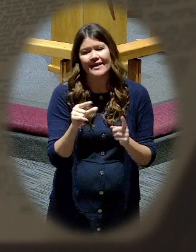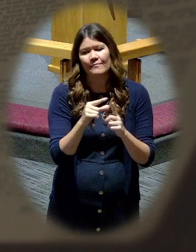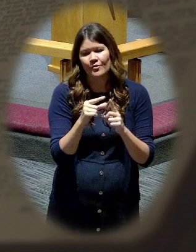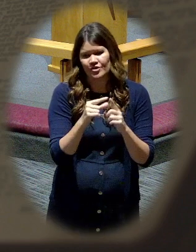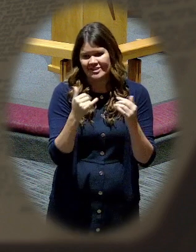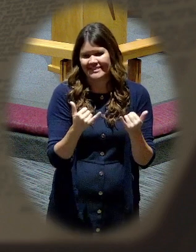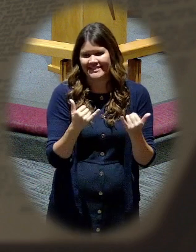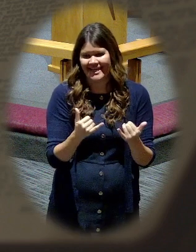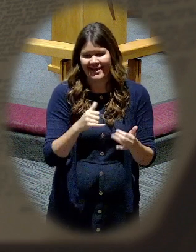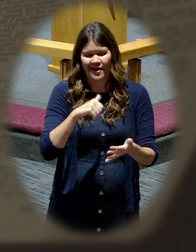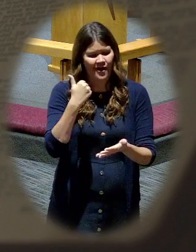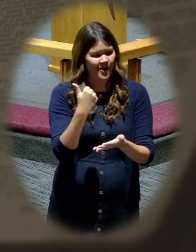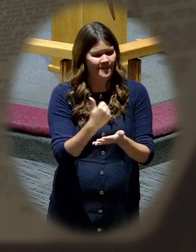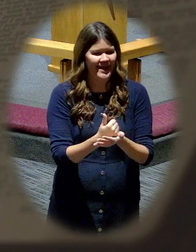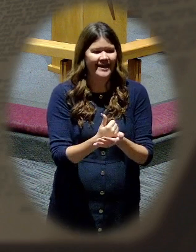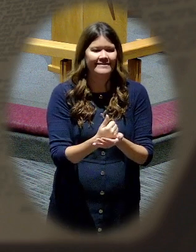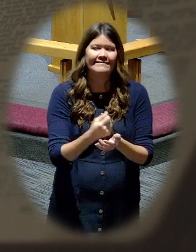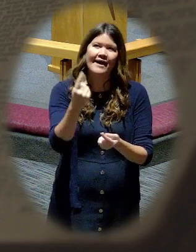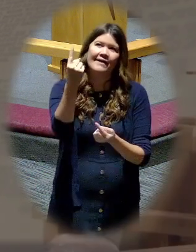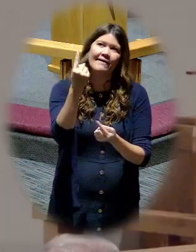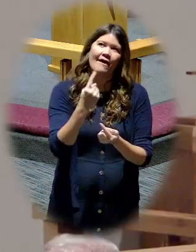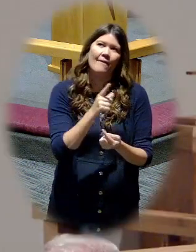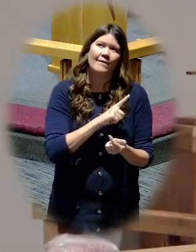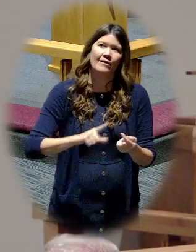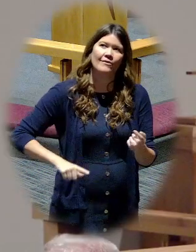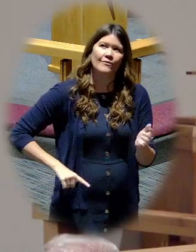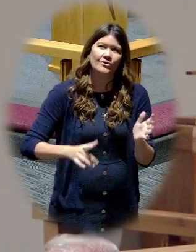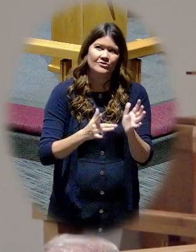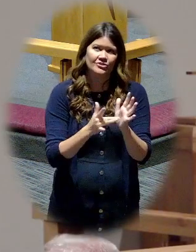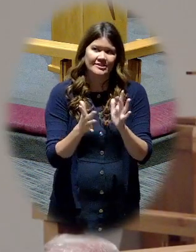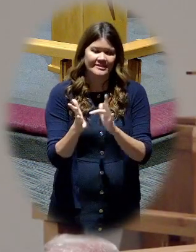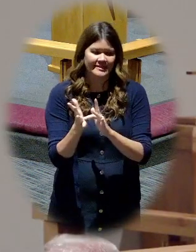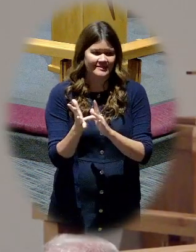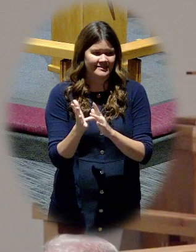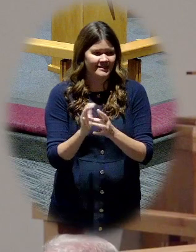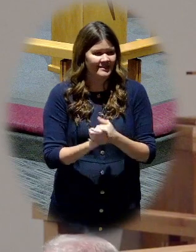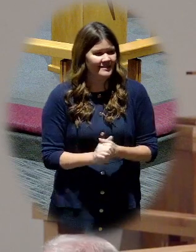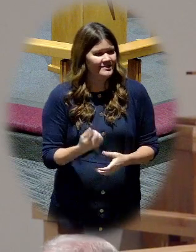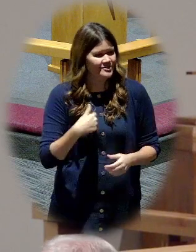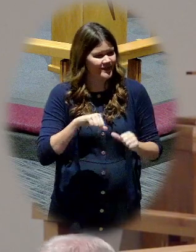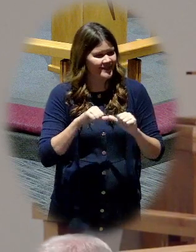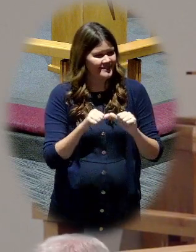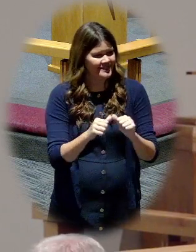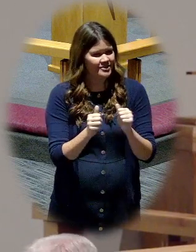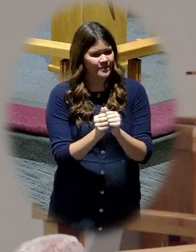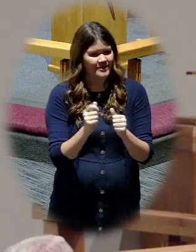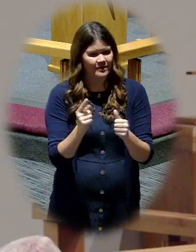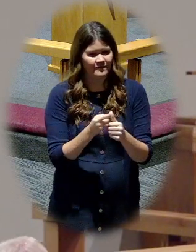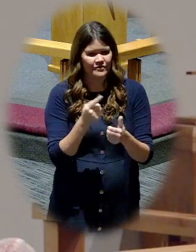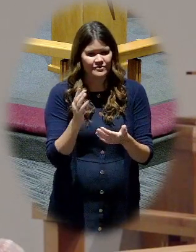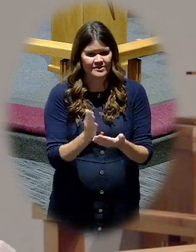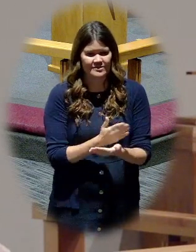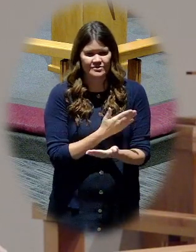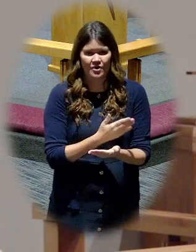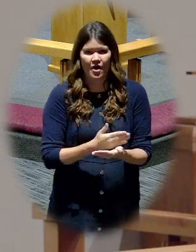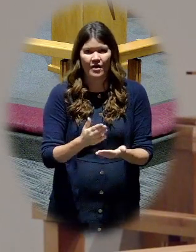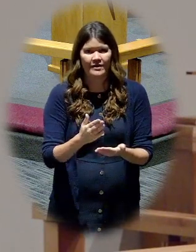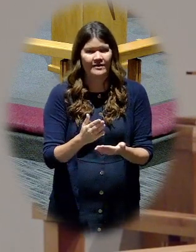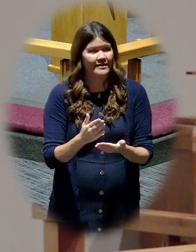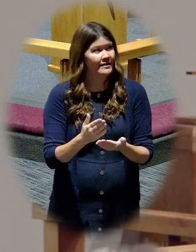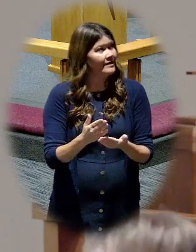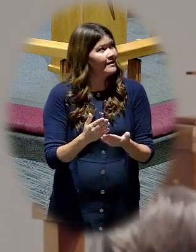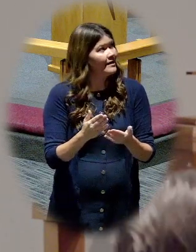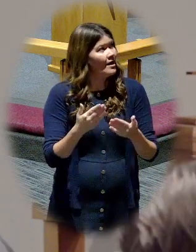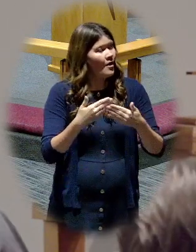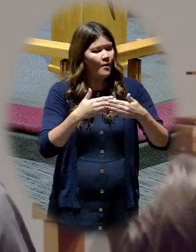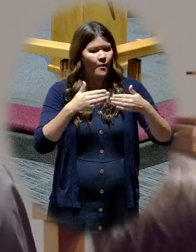today. Amen, come Lord Jesus. Let's rise as we begin our worship with "Open Now